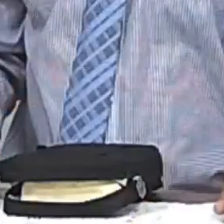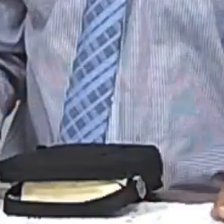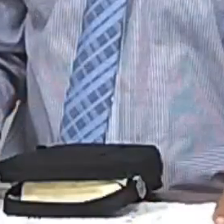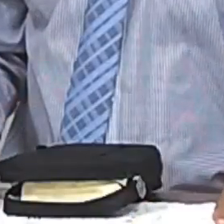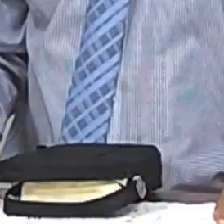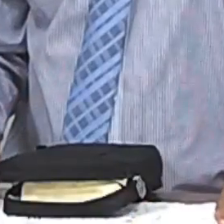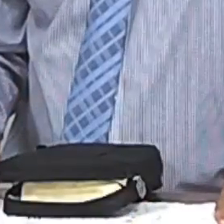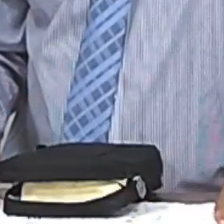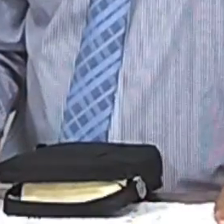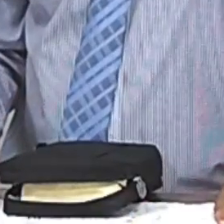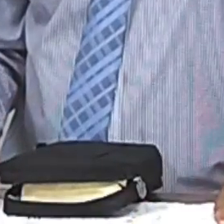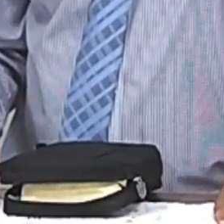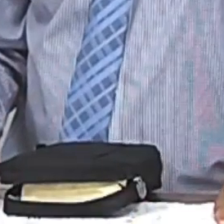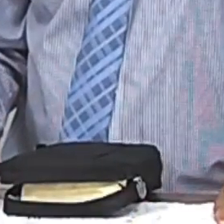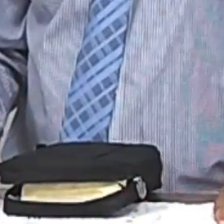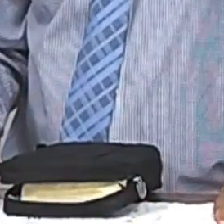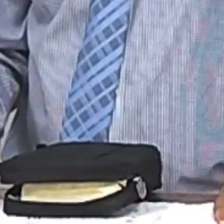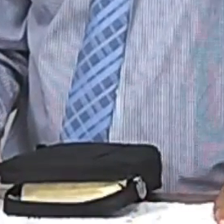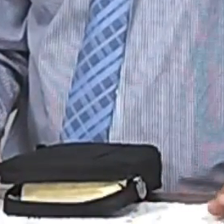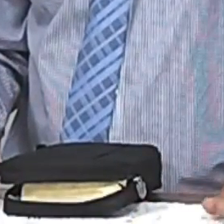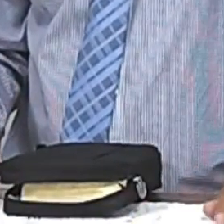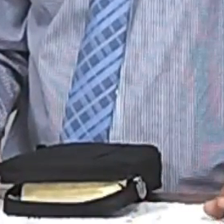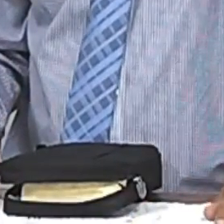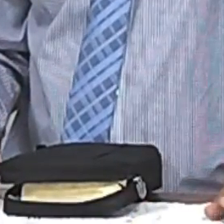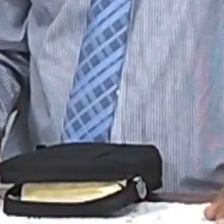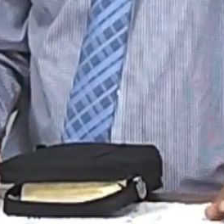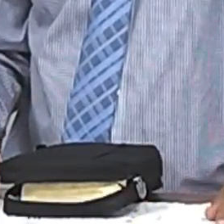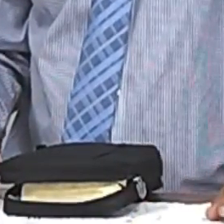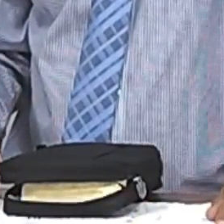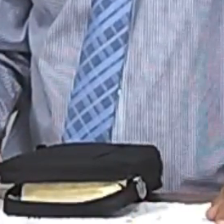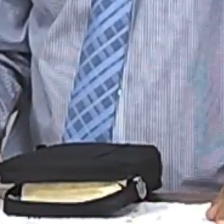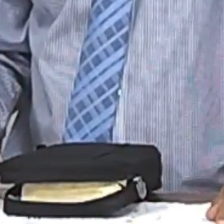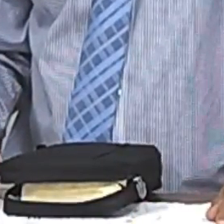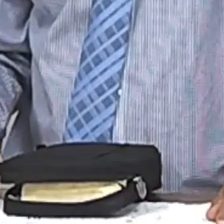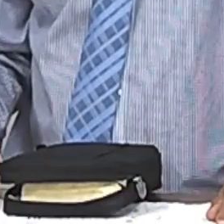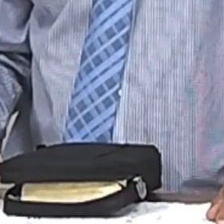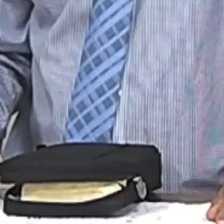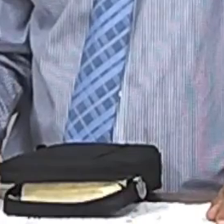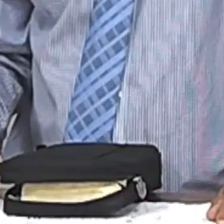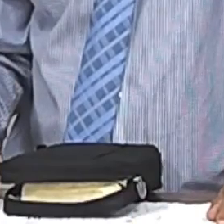servants, Lord, preparing them to face the world,